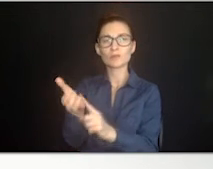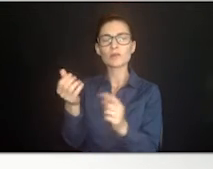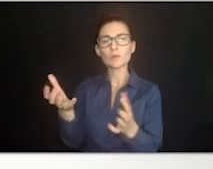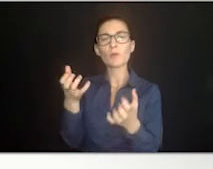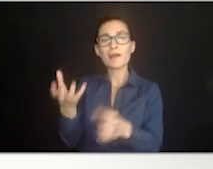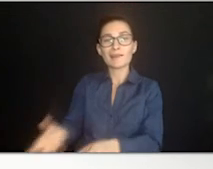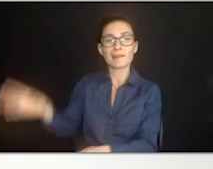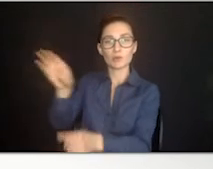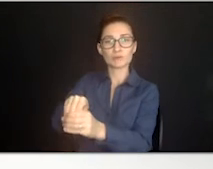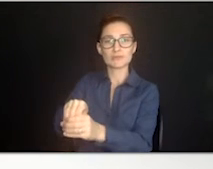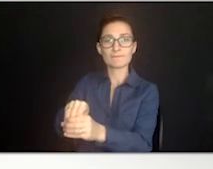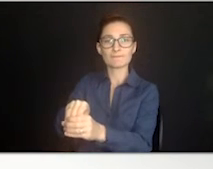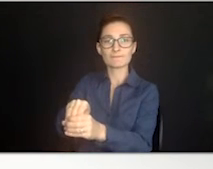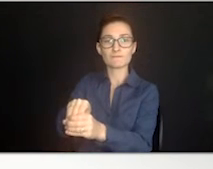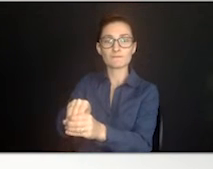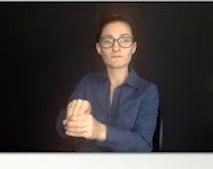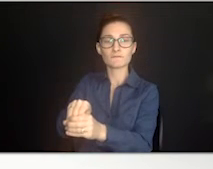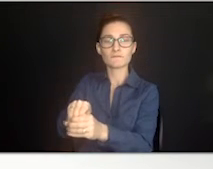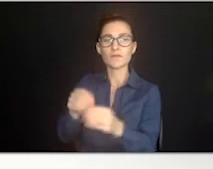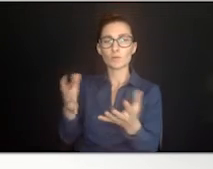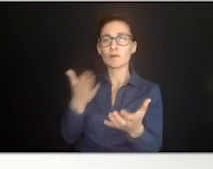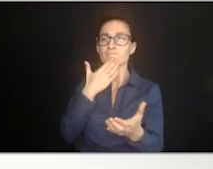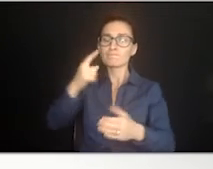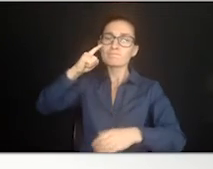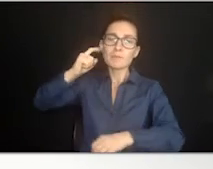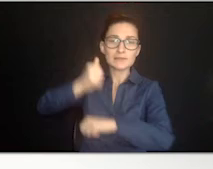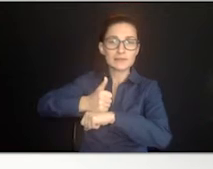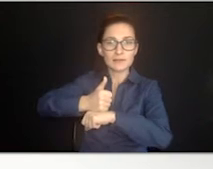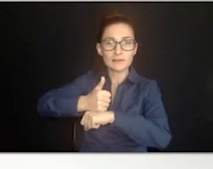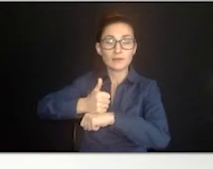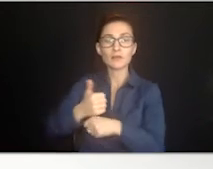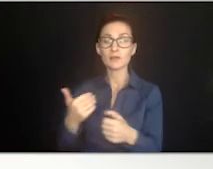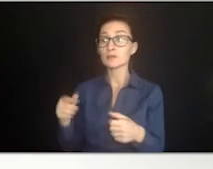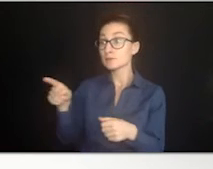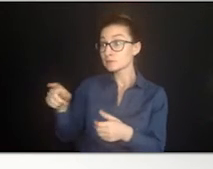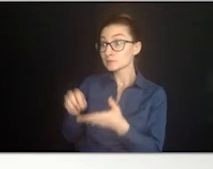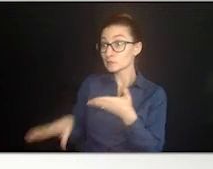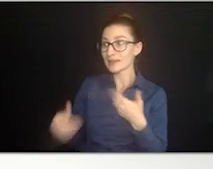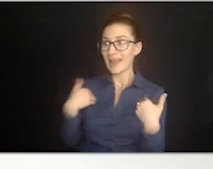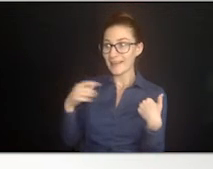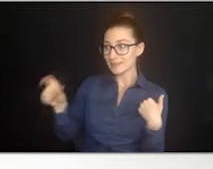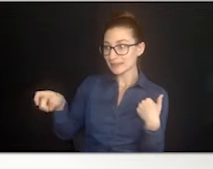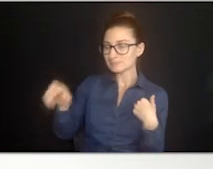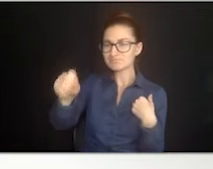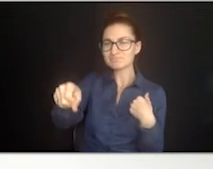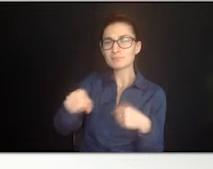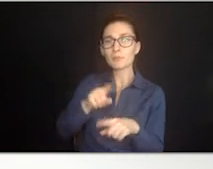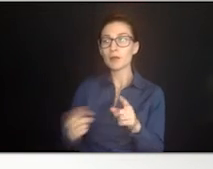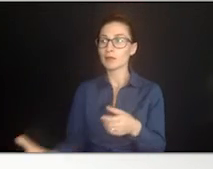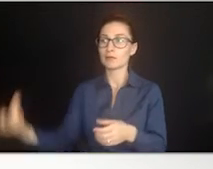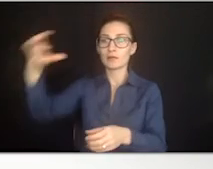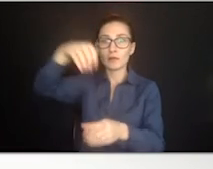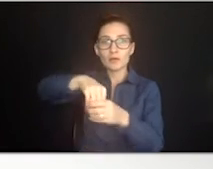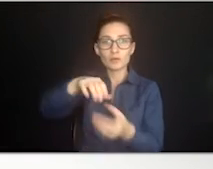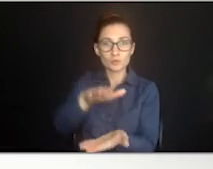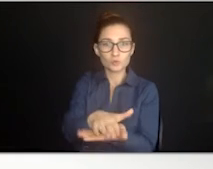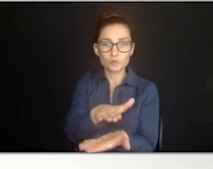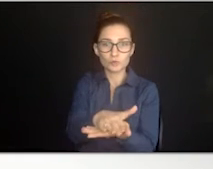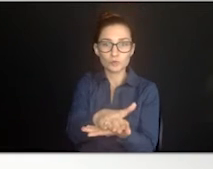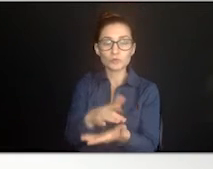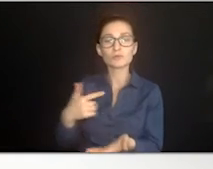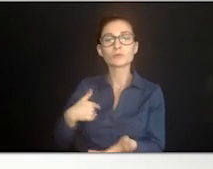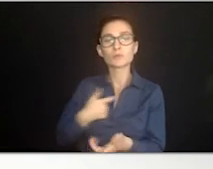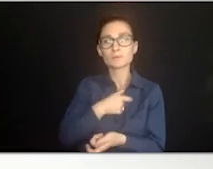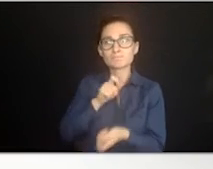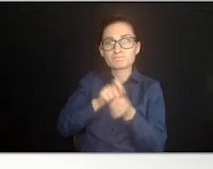the mindset. Okay, so now we have students who have needs. Let's make sure that they're always part of it. Okay, how do we modify what we're doing?